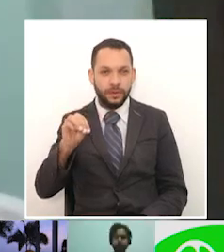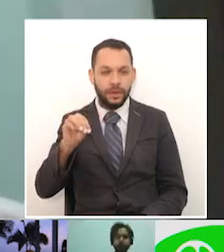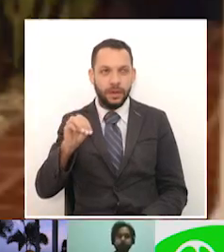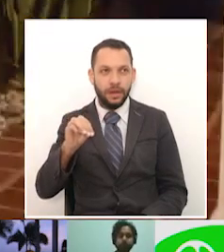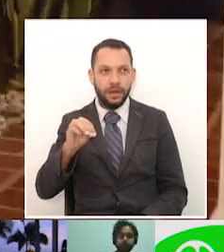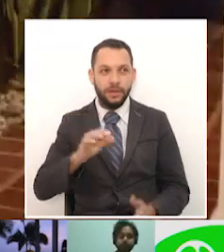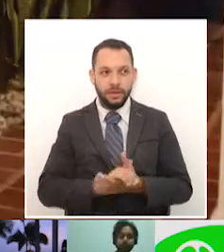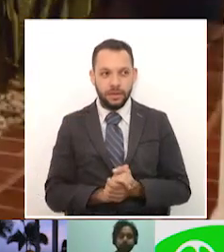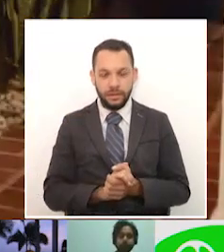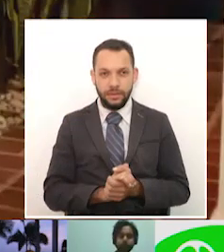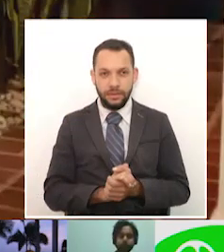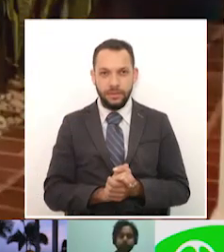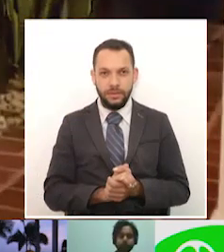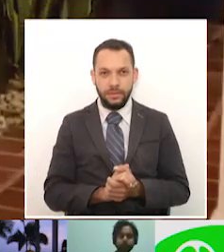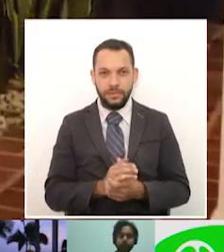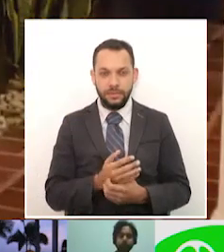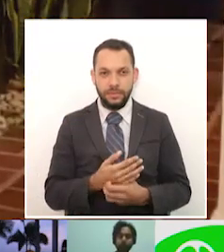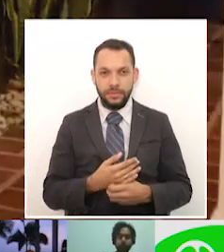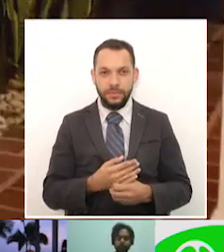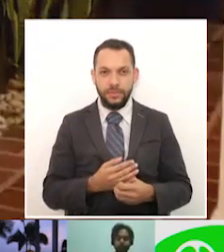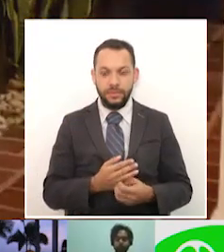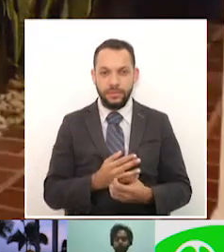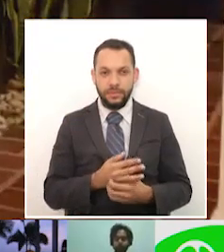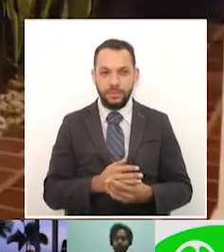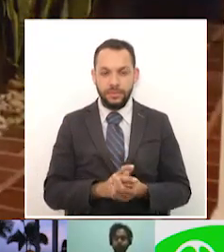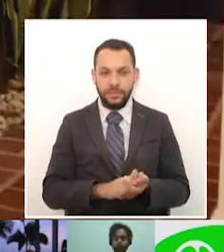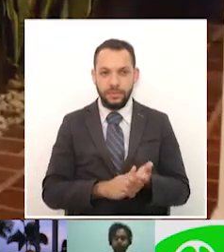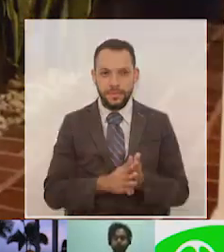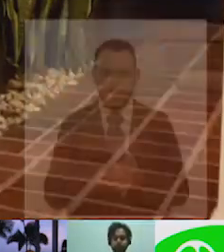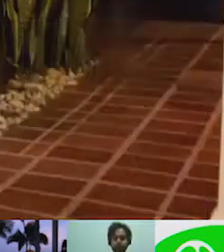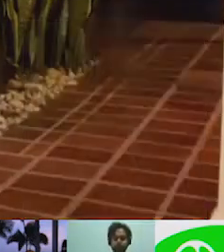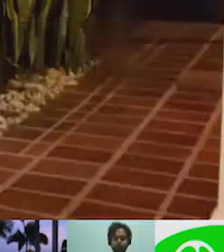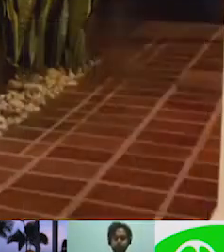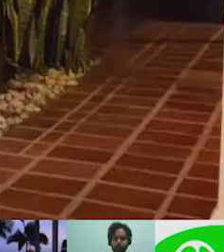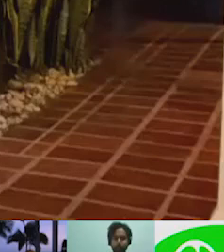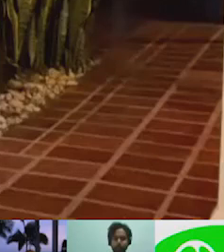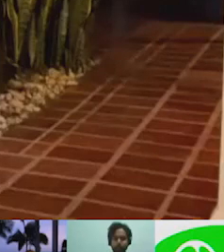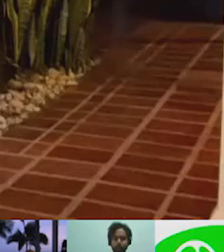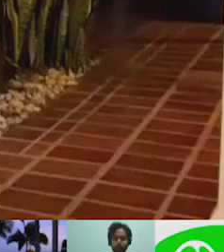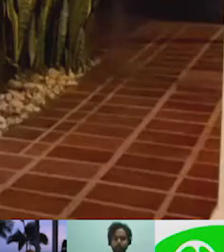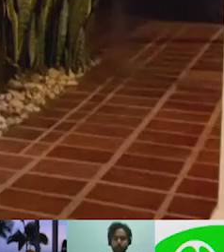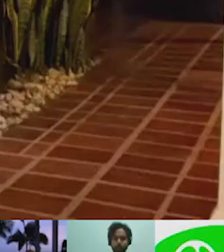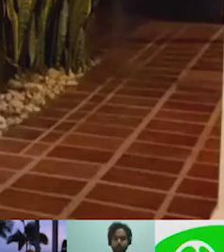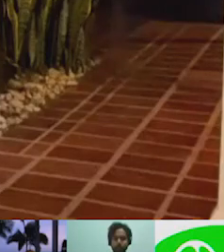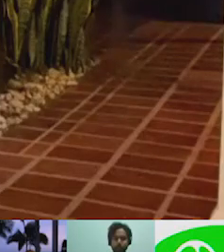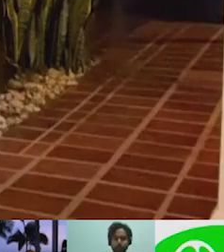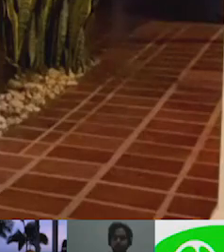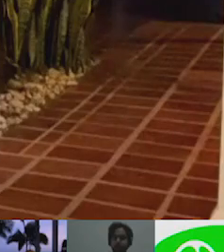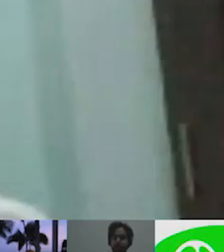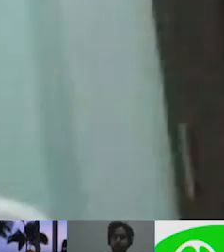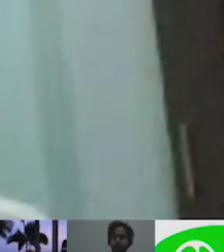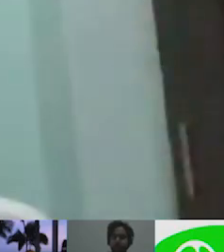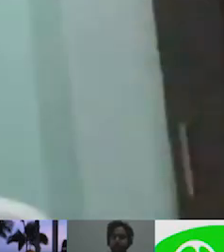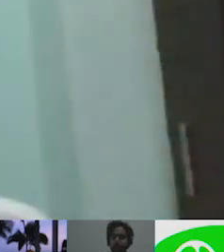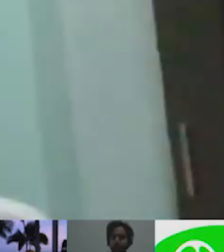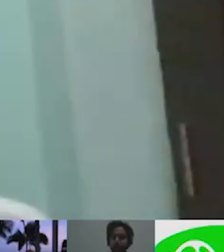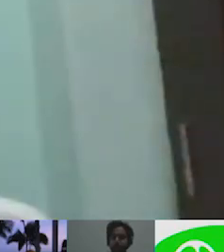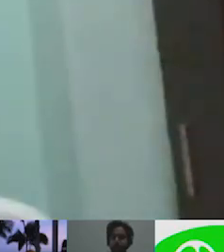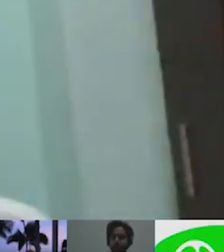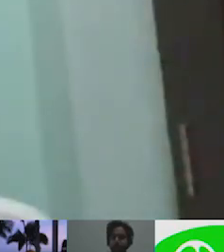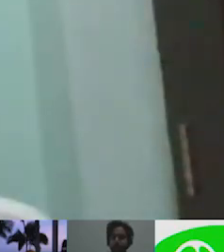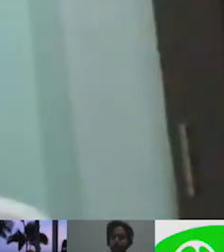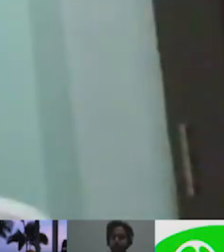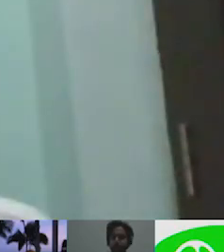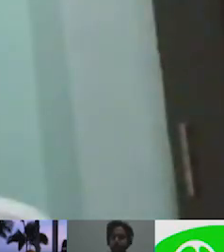what do you have with all the students when they start to make change in the life? Sorry, can you repeat,